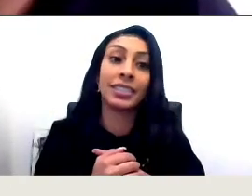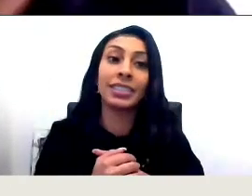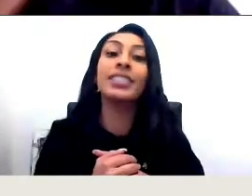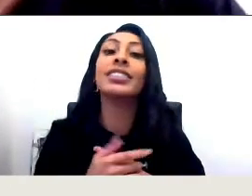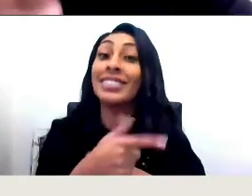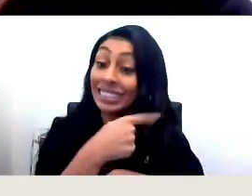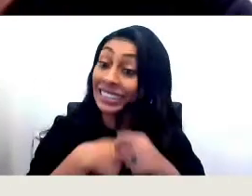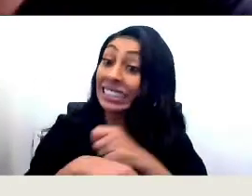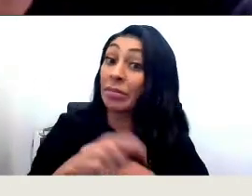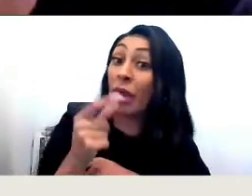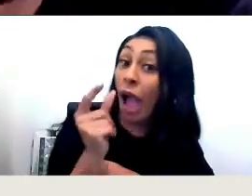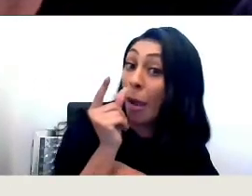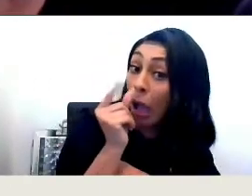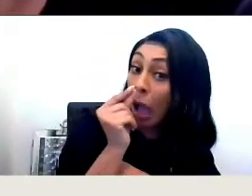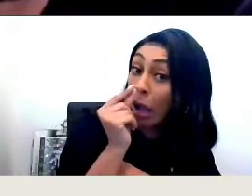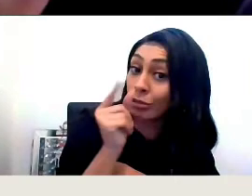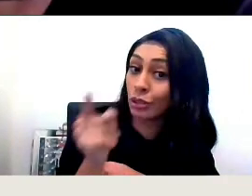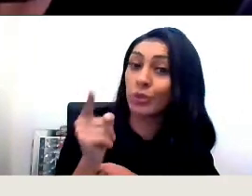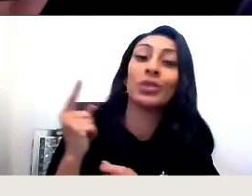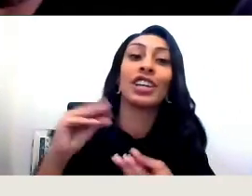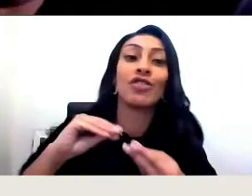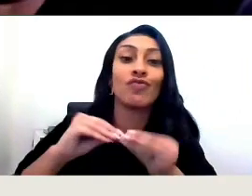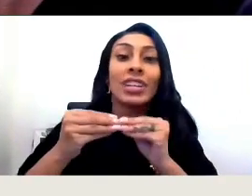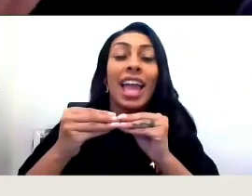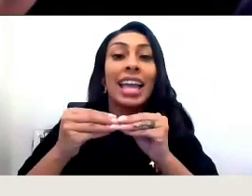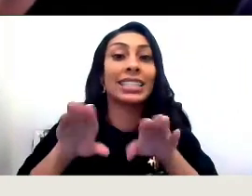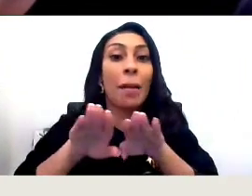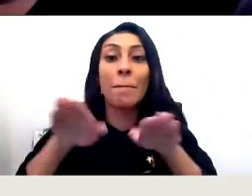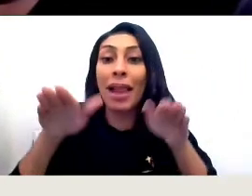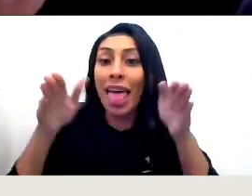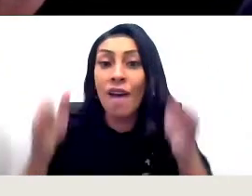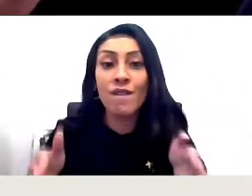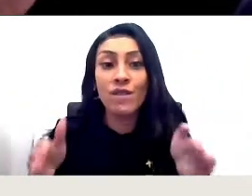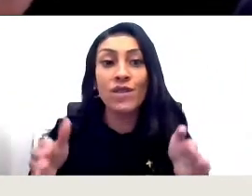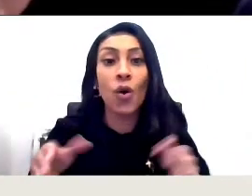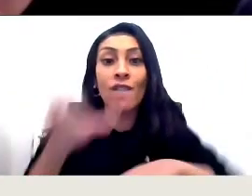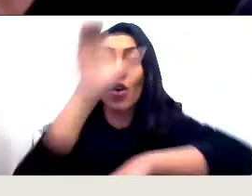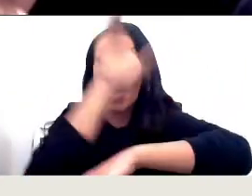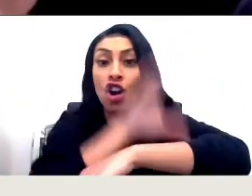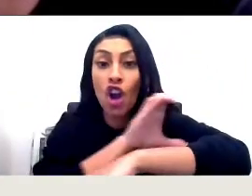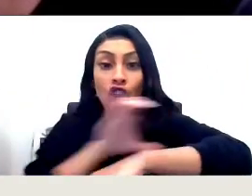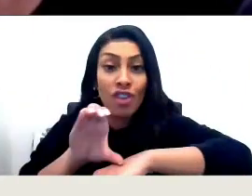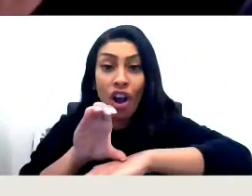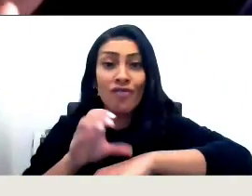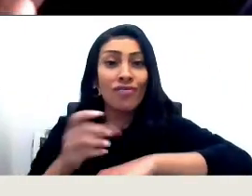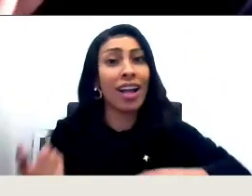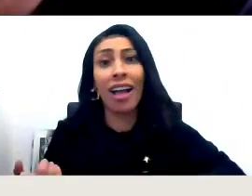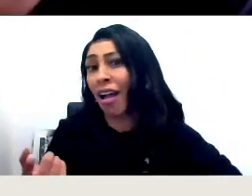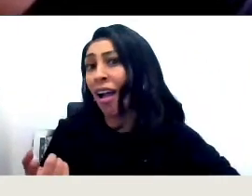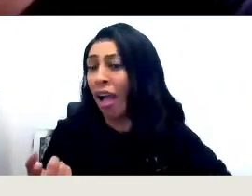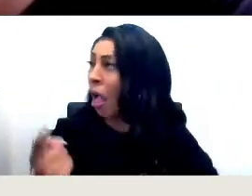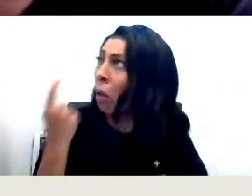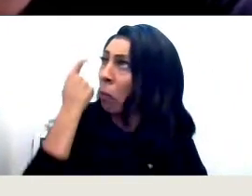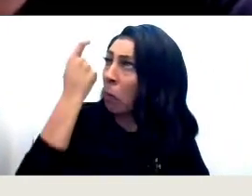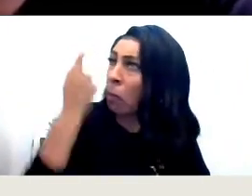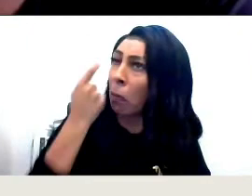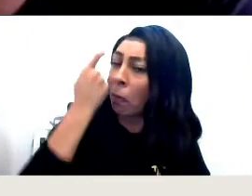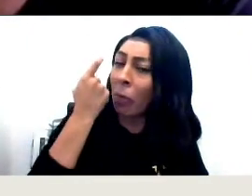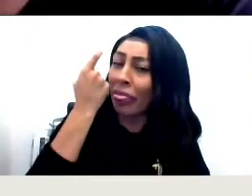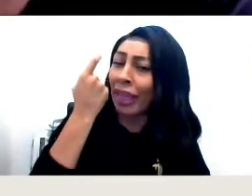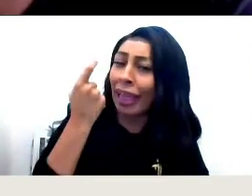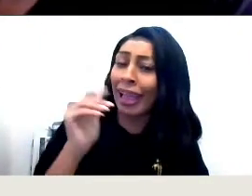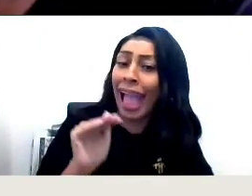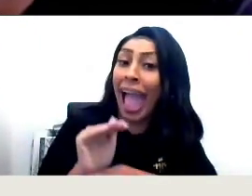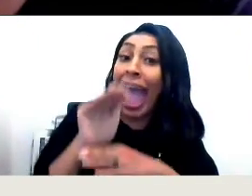kind of an opportunity where you're even creating a platform for choreographers to be able to think outside the